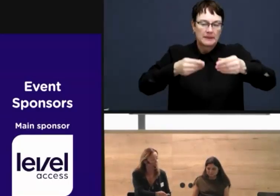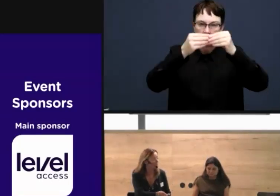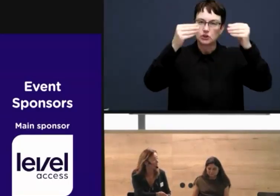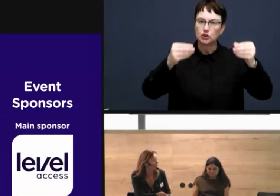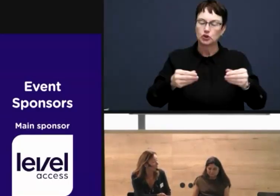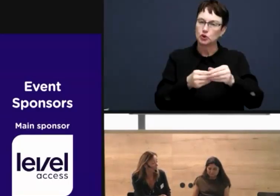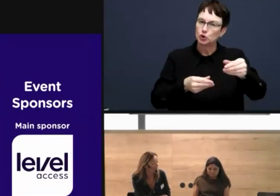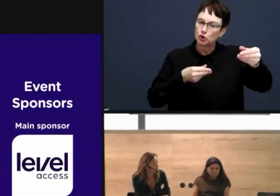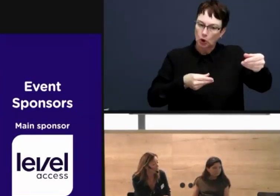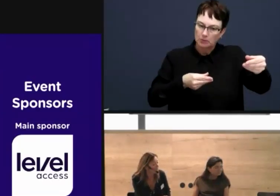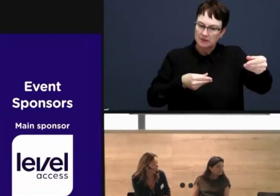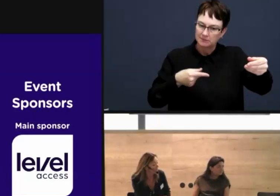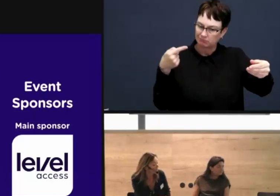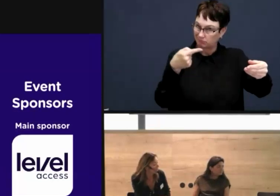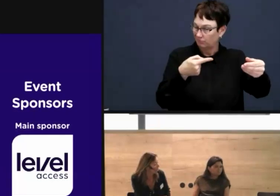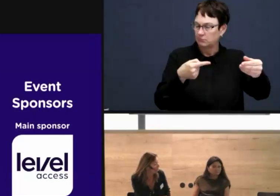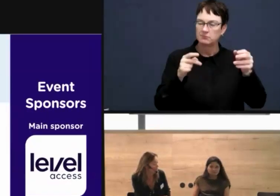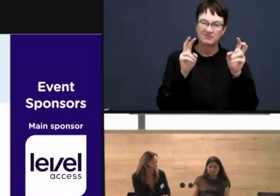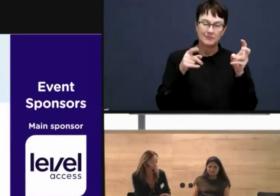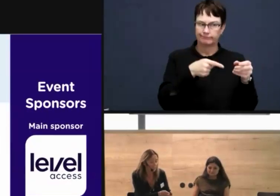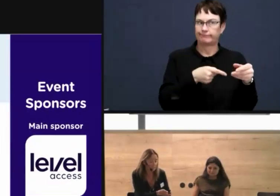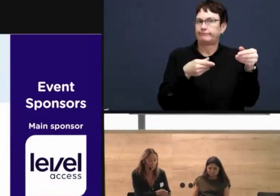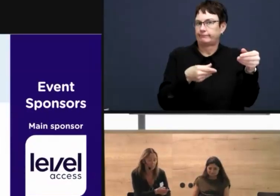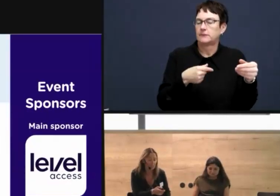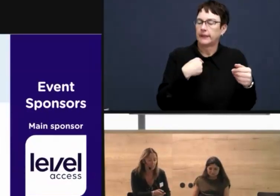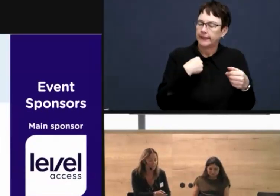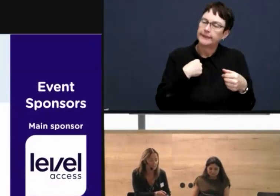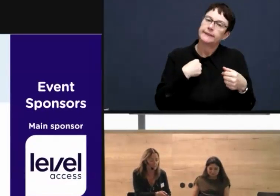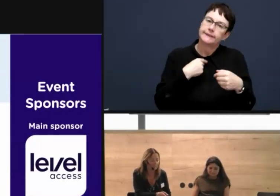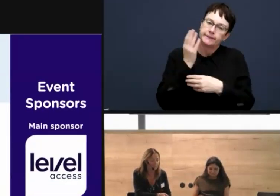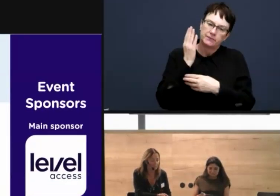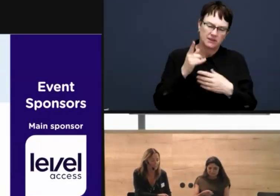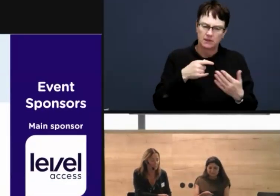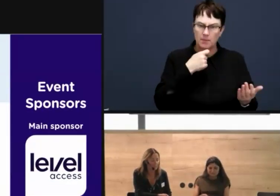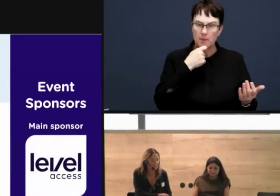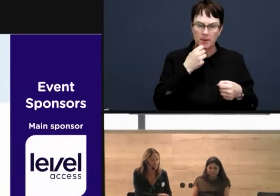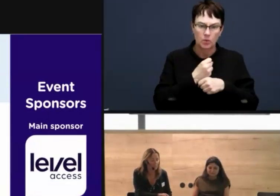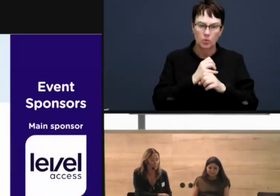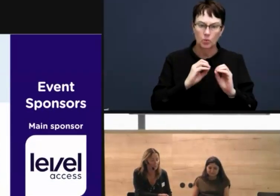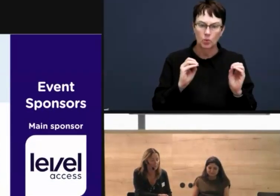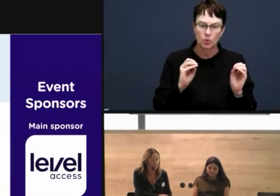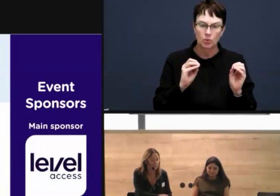topic that we often talk about. And now my clicker doesn't work again. This is now. So,